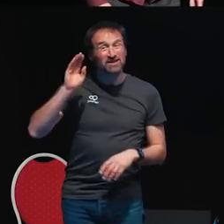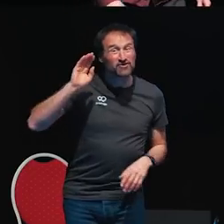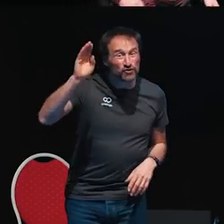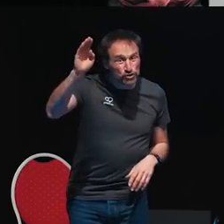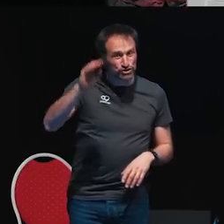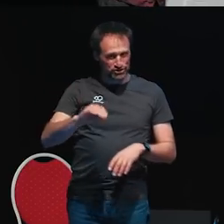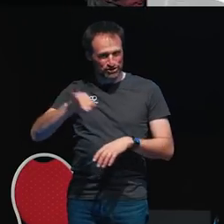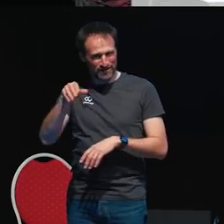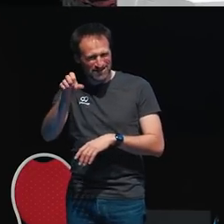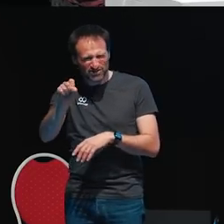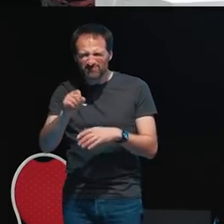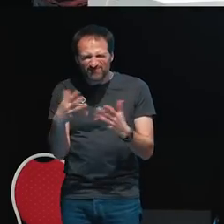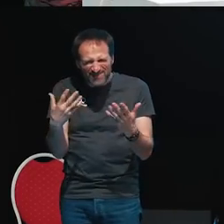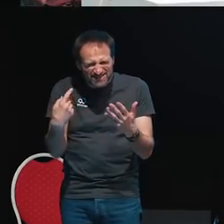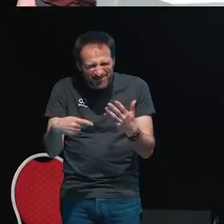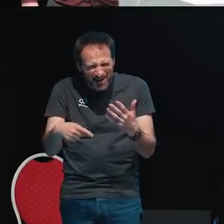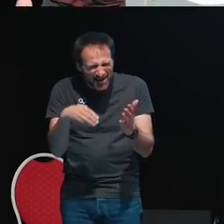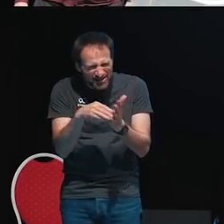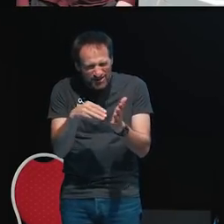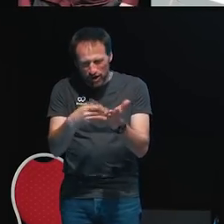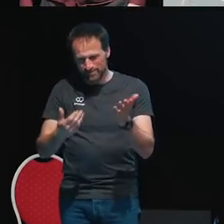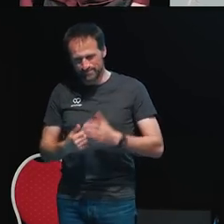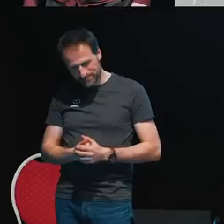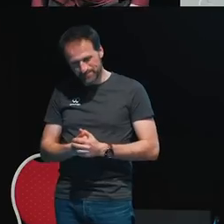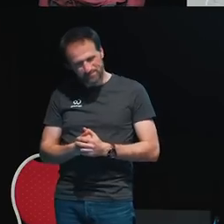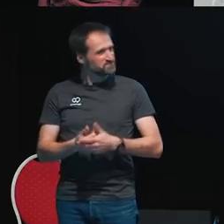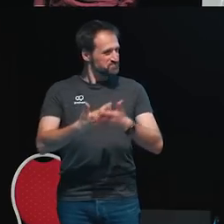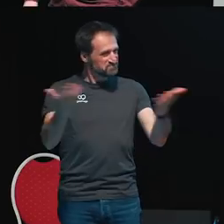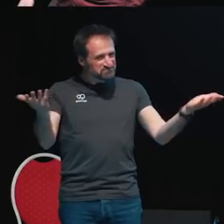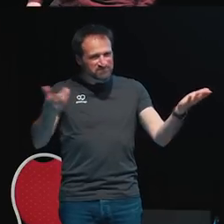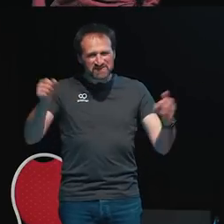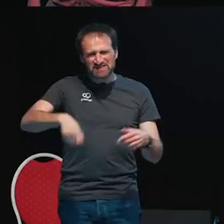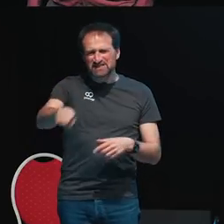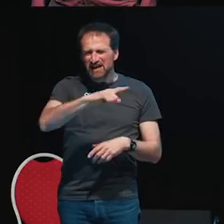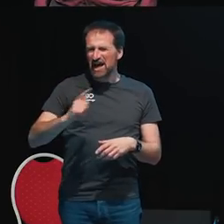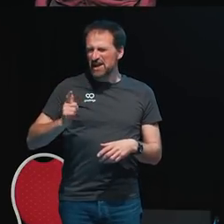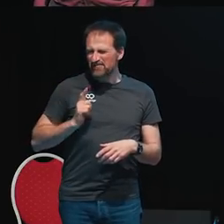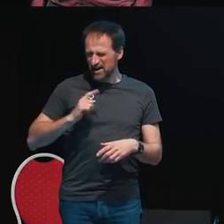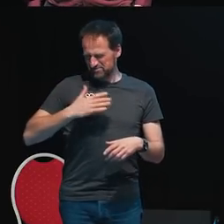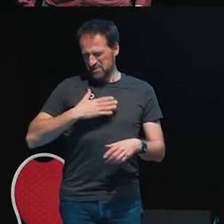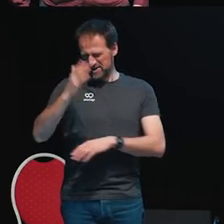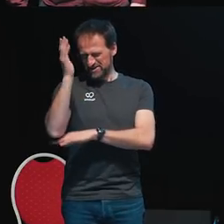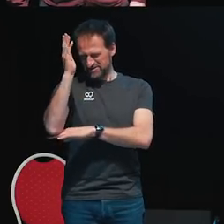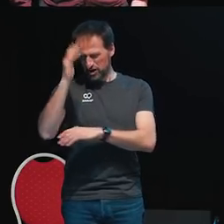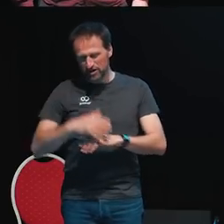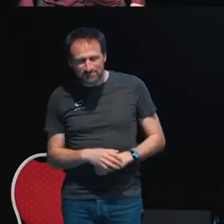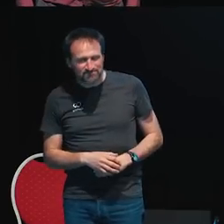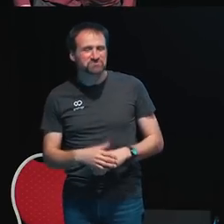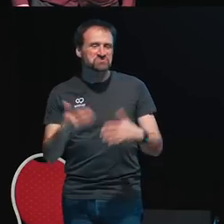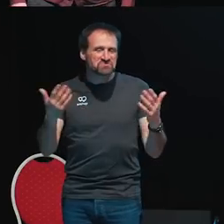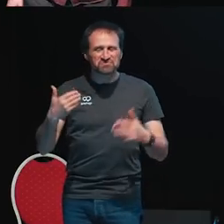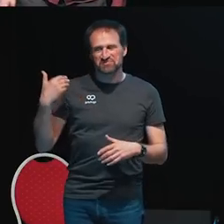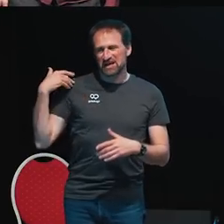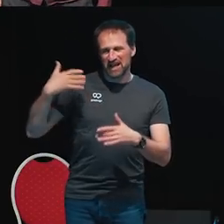is Still Missing? What can you expect from this talk? In recent years,